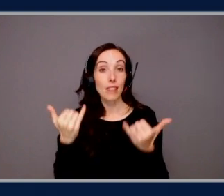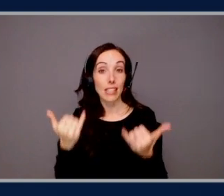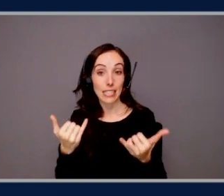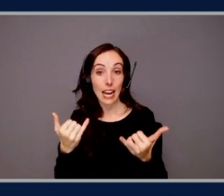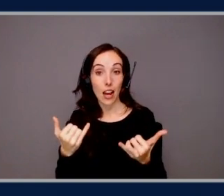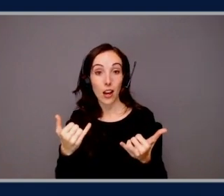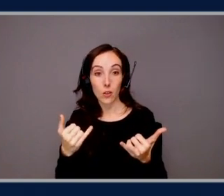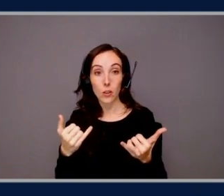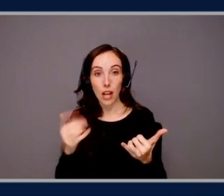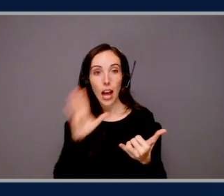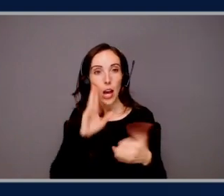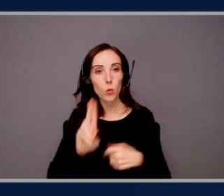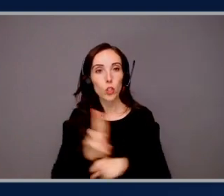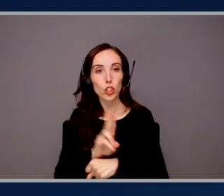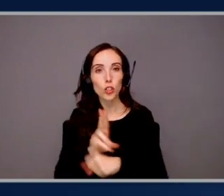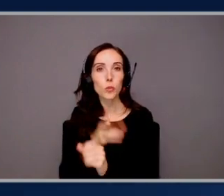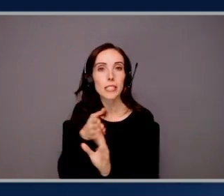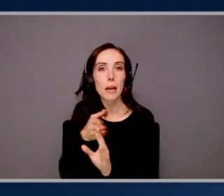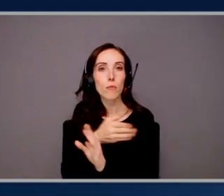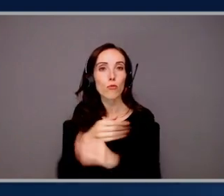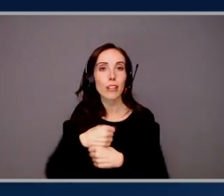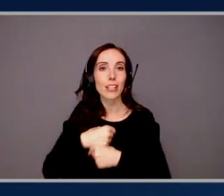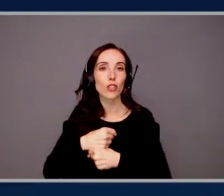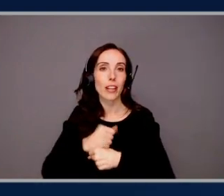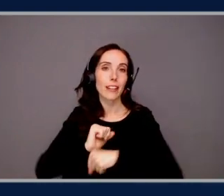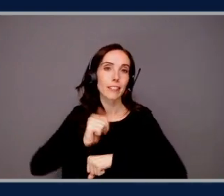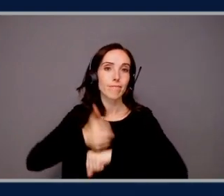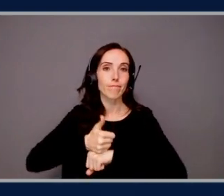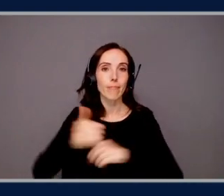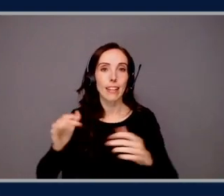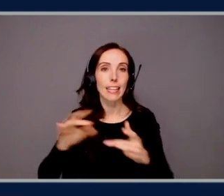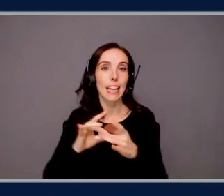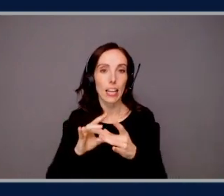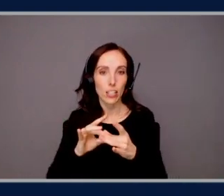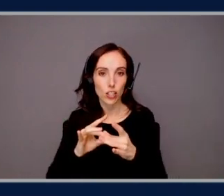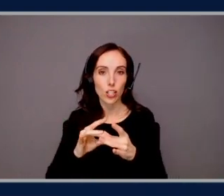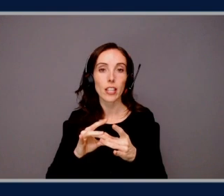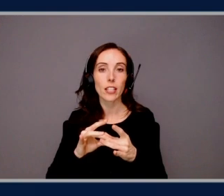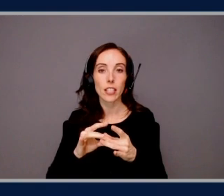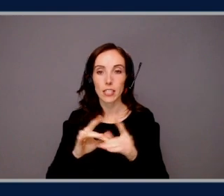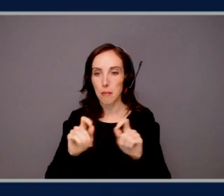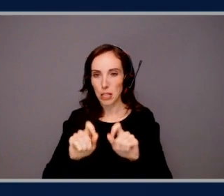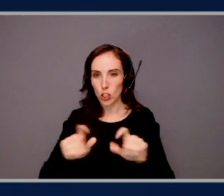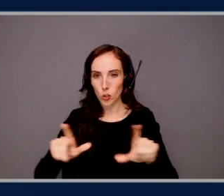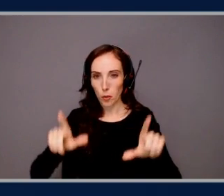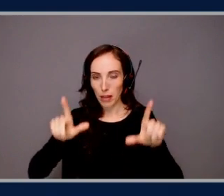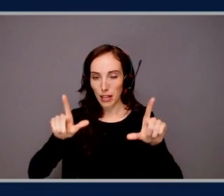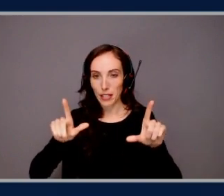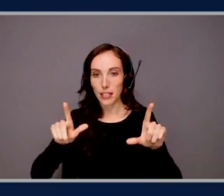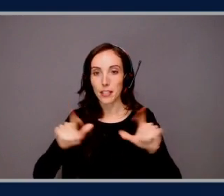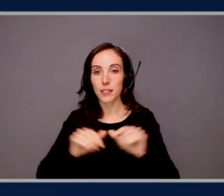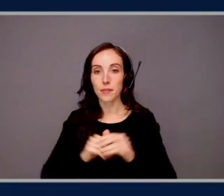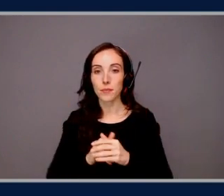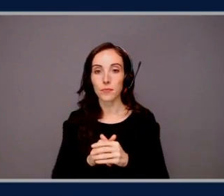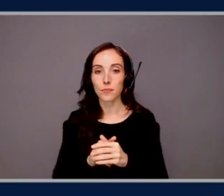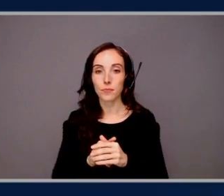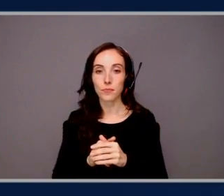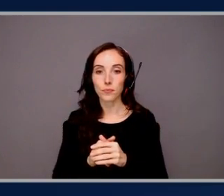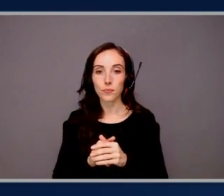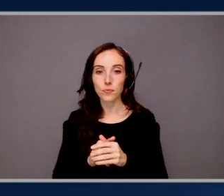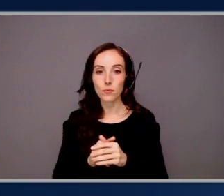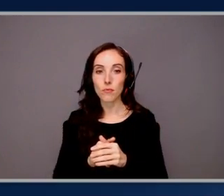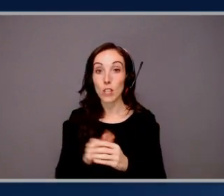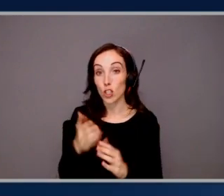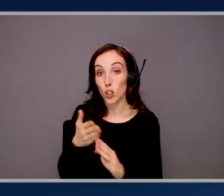going to use that pre-created connection that's here. So let me actually zoom in a little bit so you guys can see better. I have a